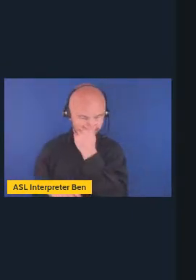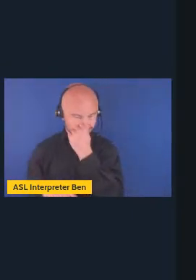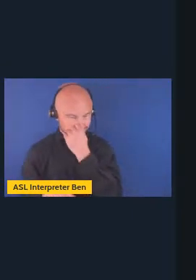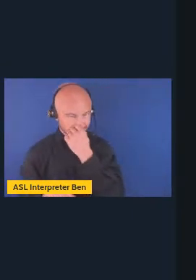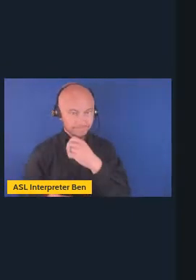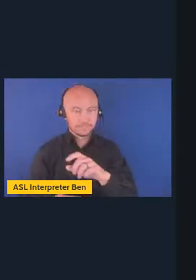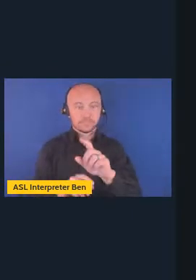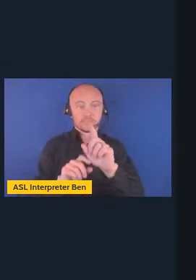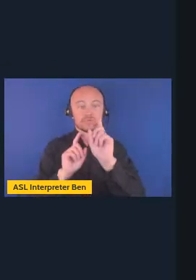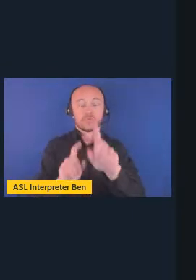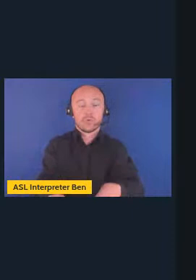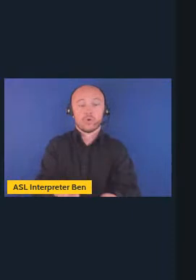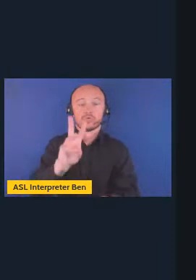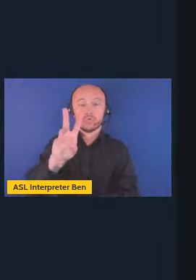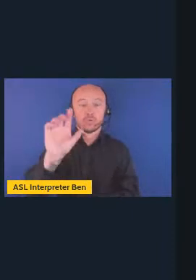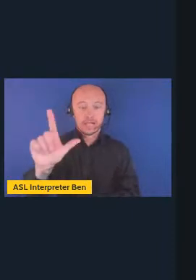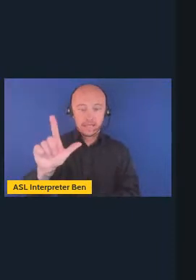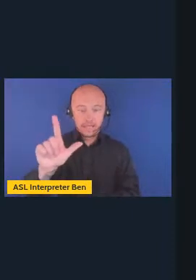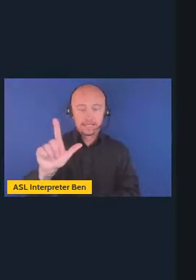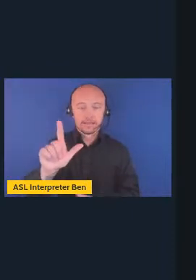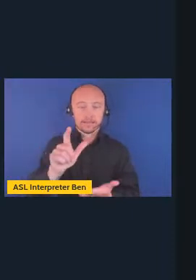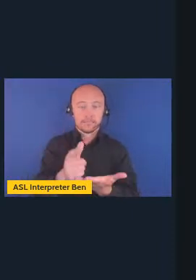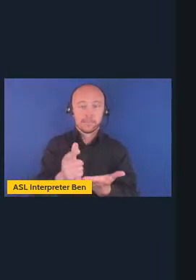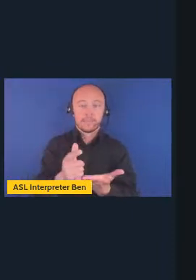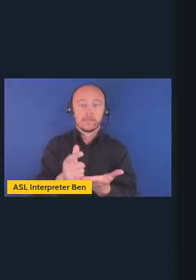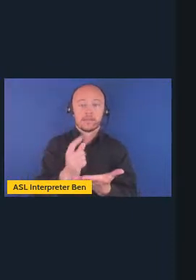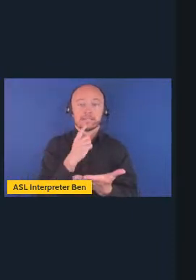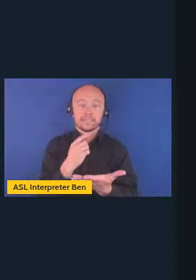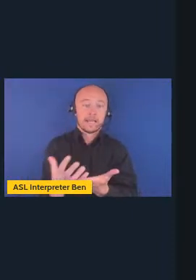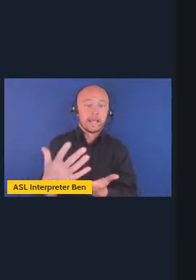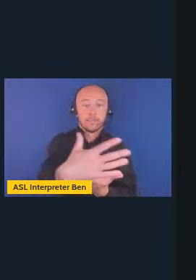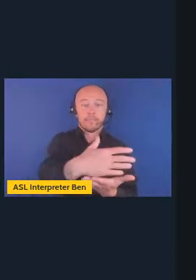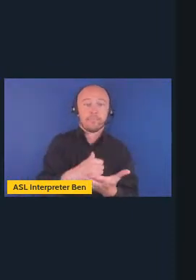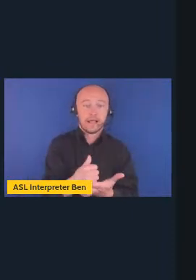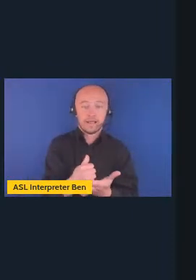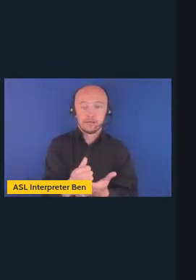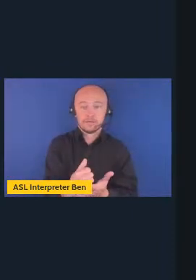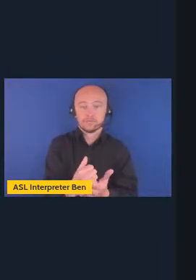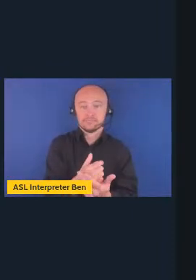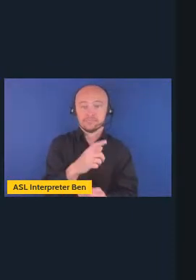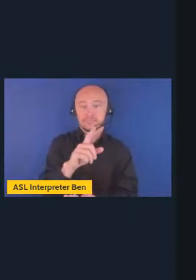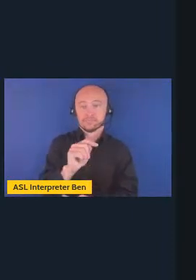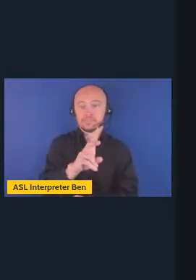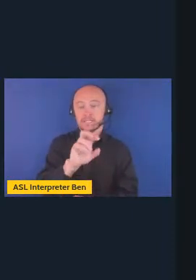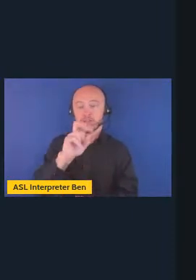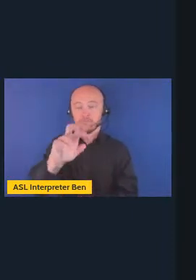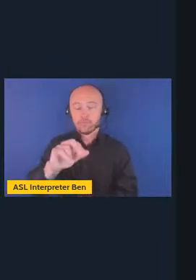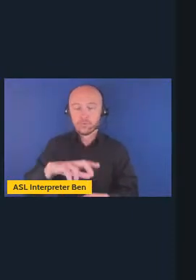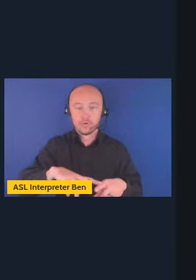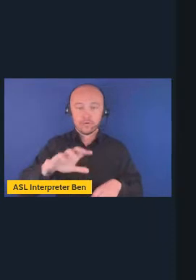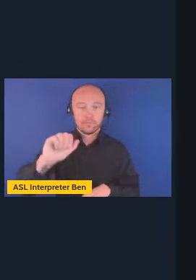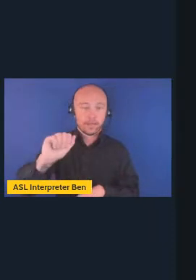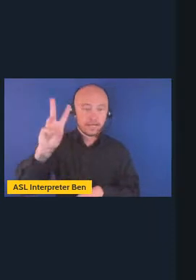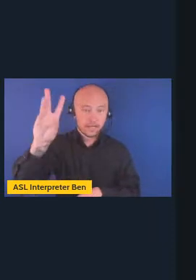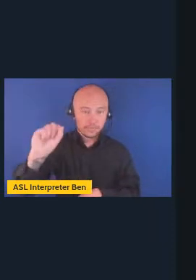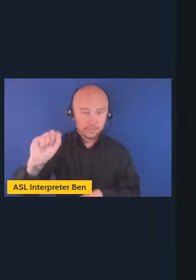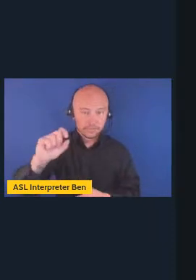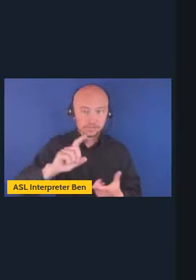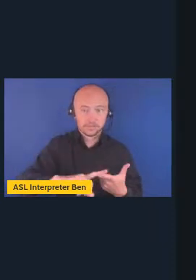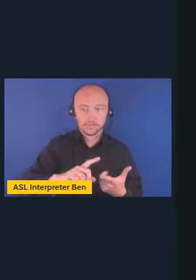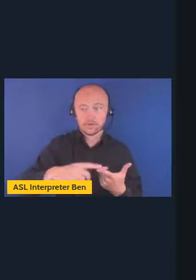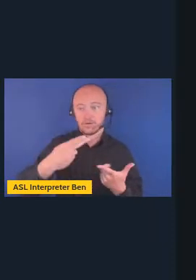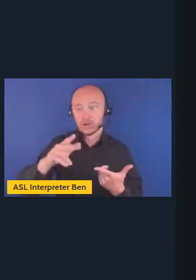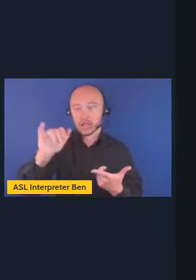Winglang and I do compile, and I can say I want to compile this into Terraform on AWS, or I can compile this to Helm chart